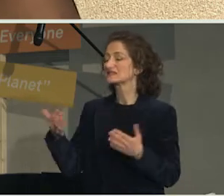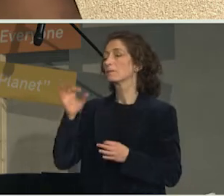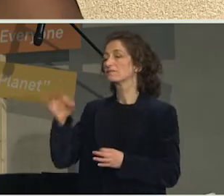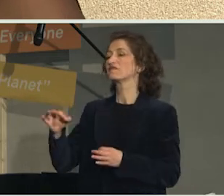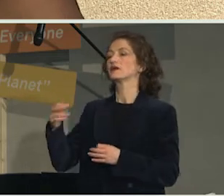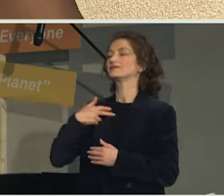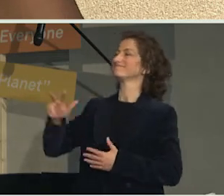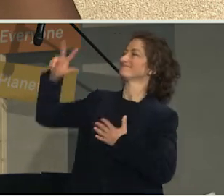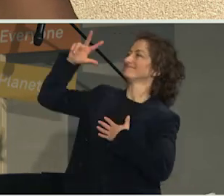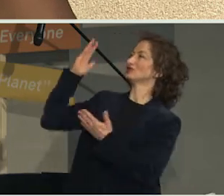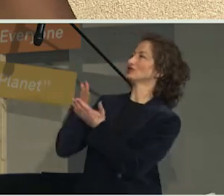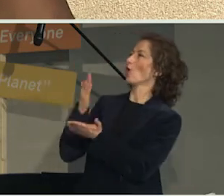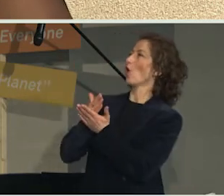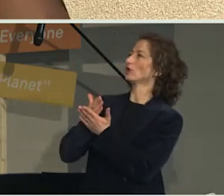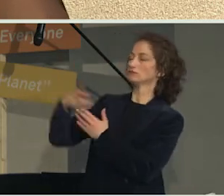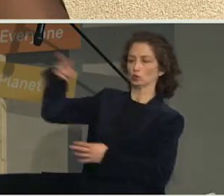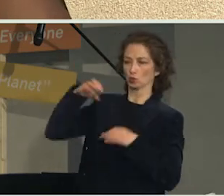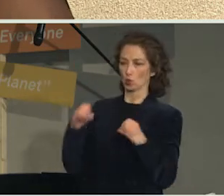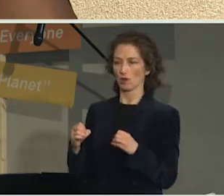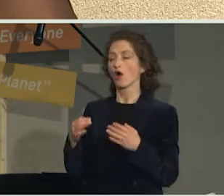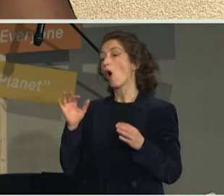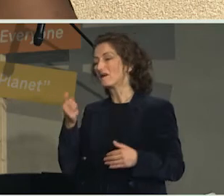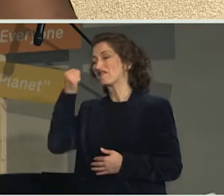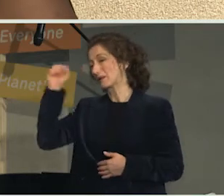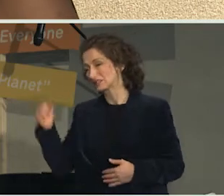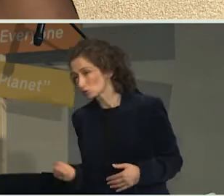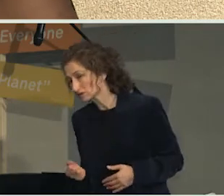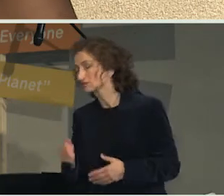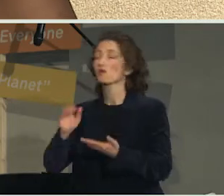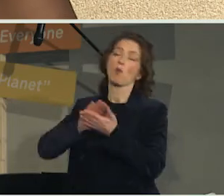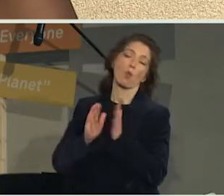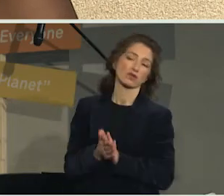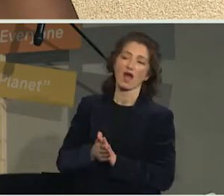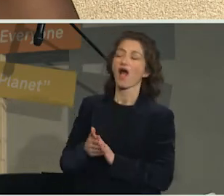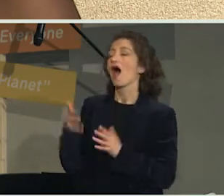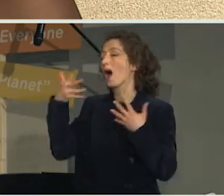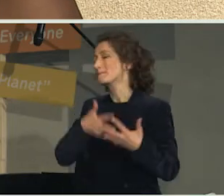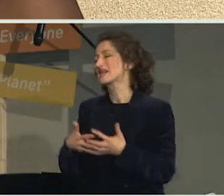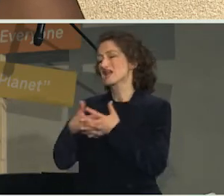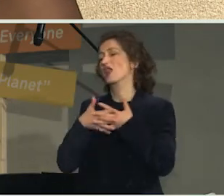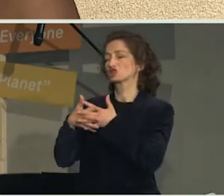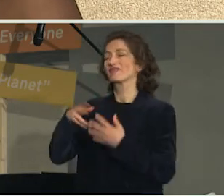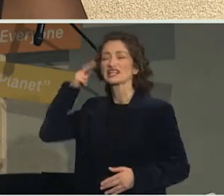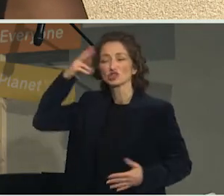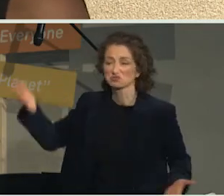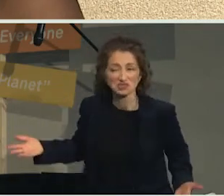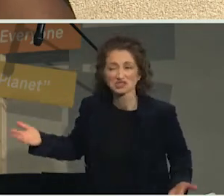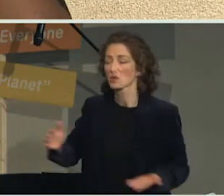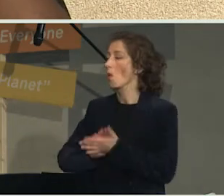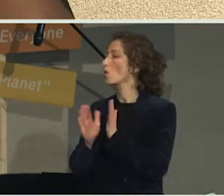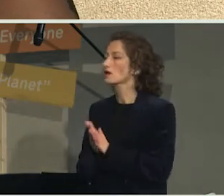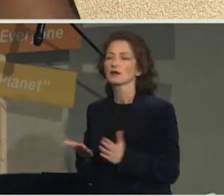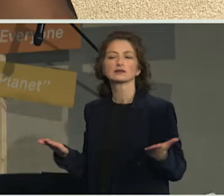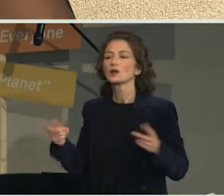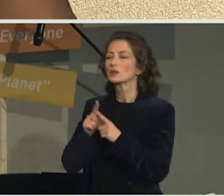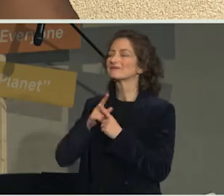feminism, American nationalism, or any political expectation that demanded fidelity in exchange